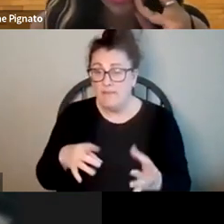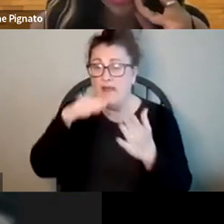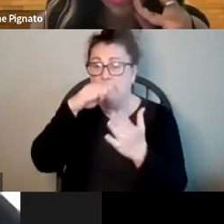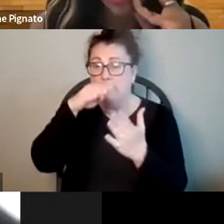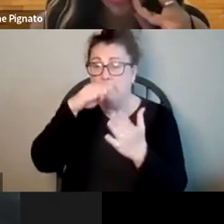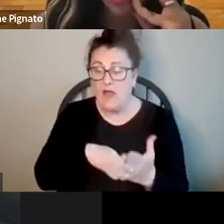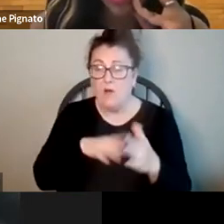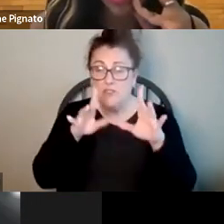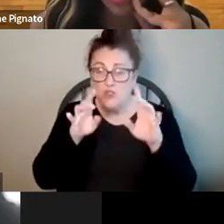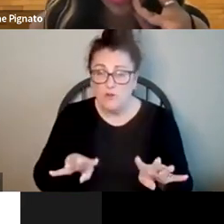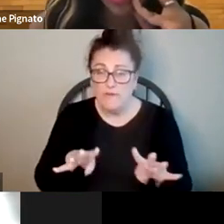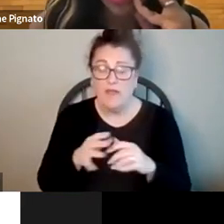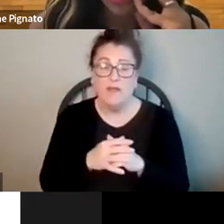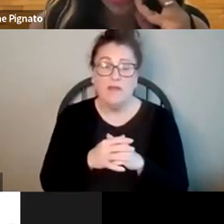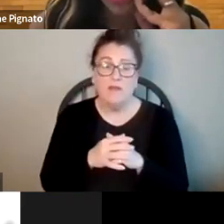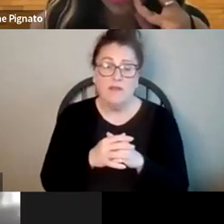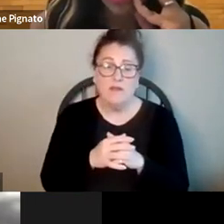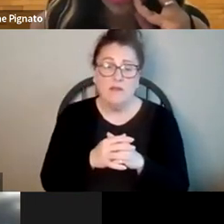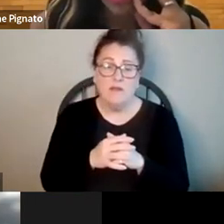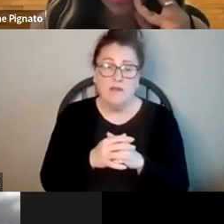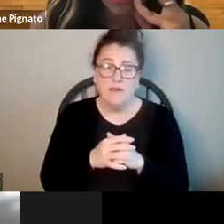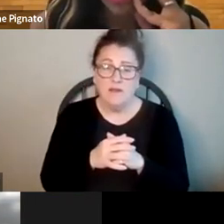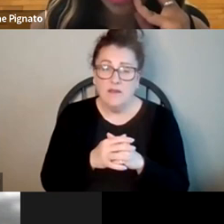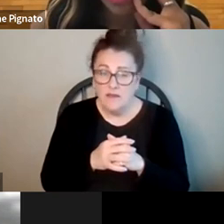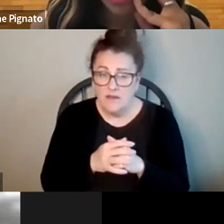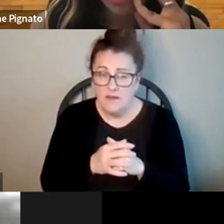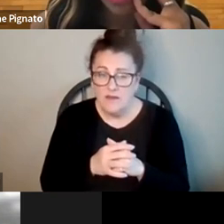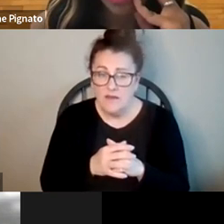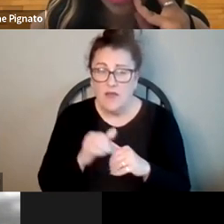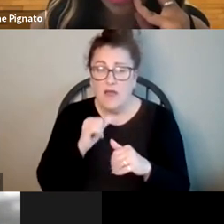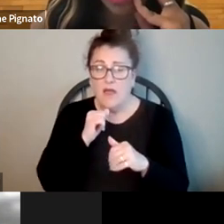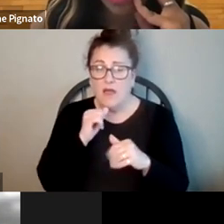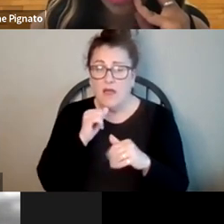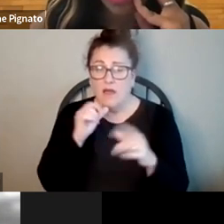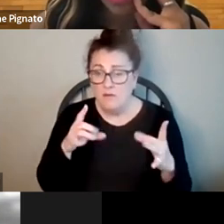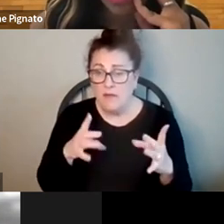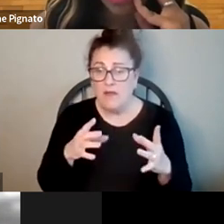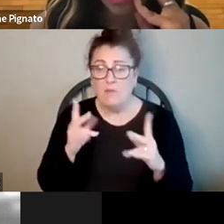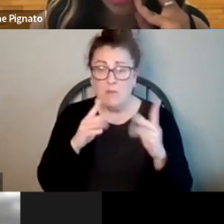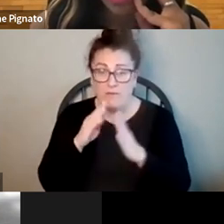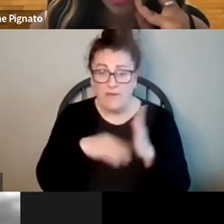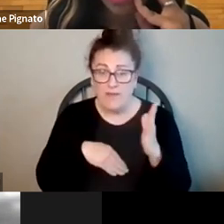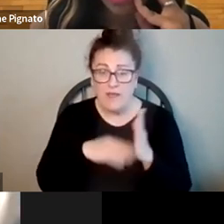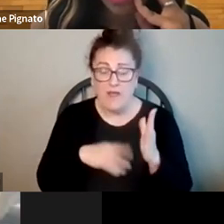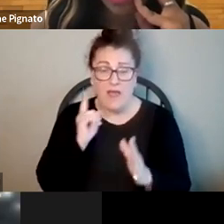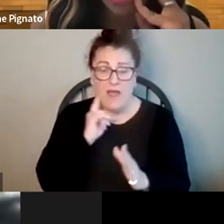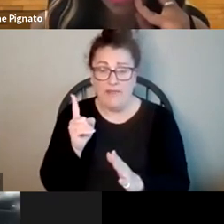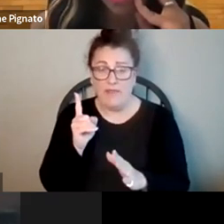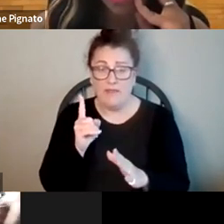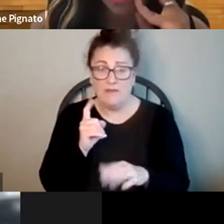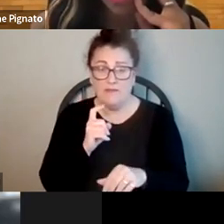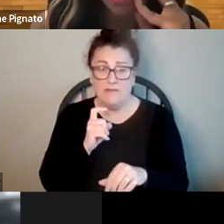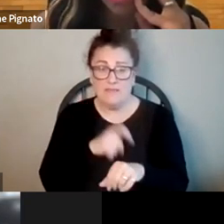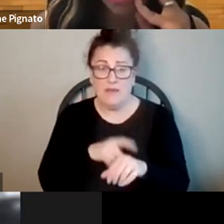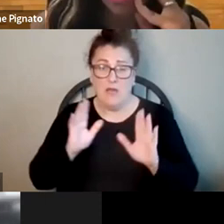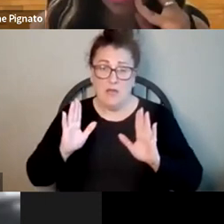se. I mean, like I didn't hear weekly feedback of how many people are filling it out, because I think there are points in times when it's that low, you